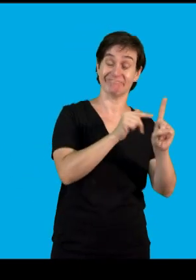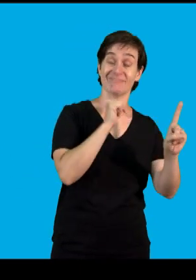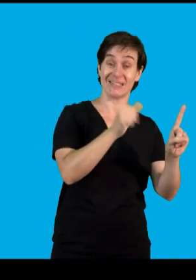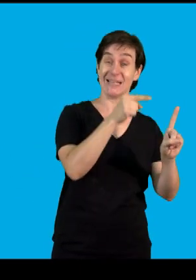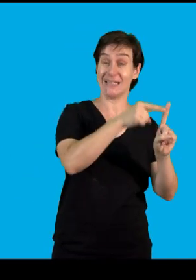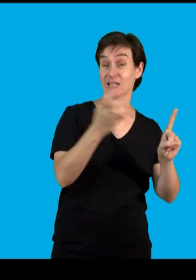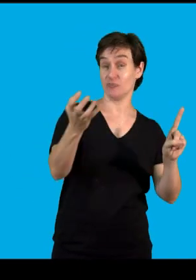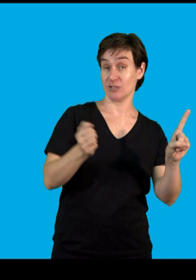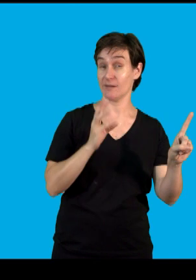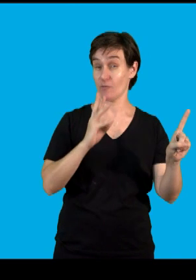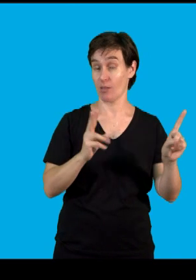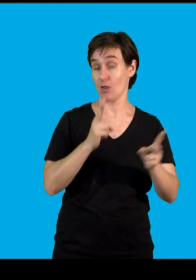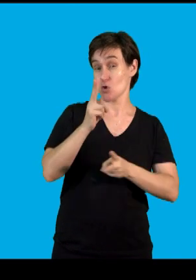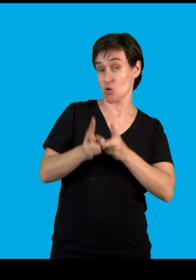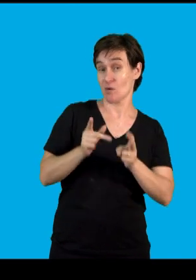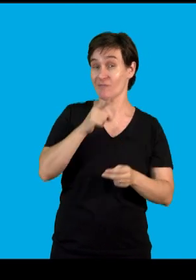states that he will receive